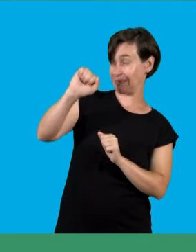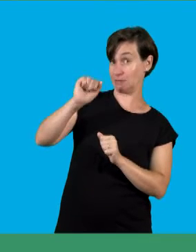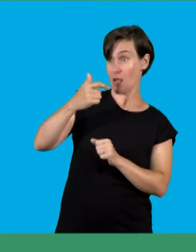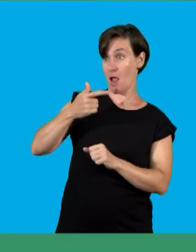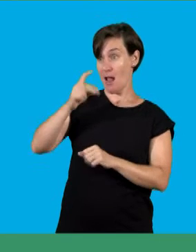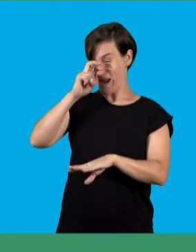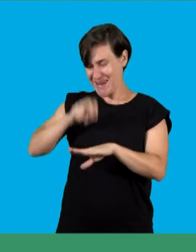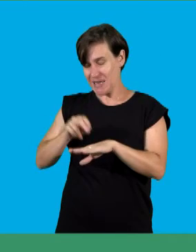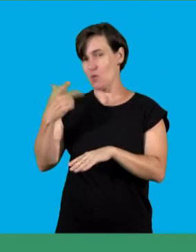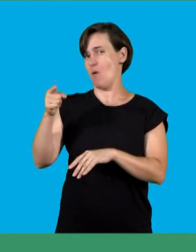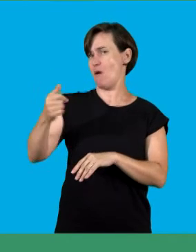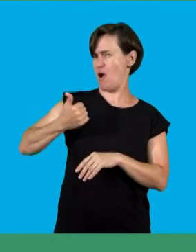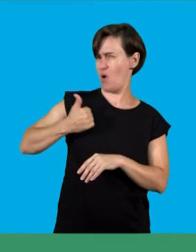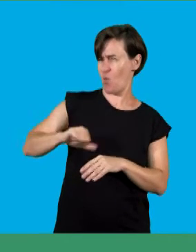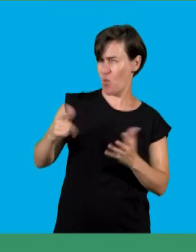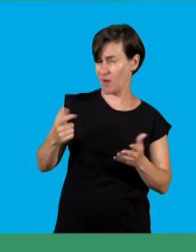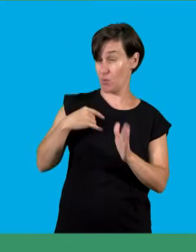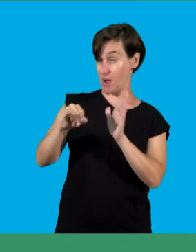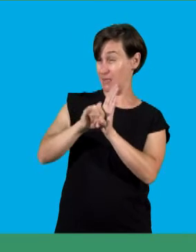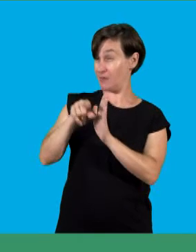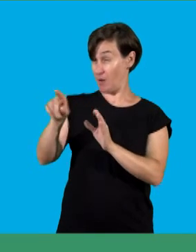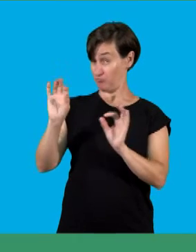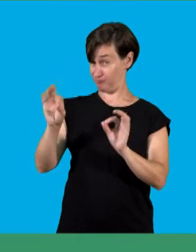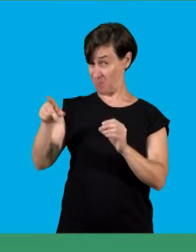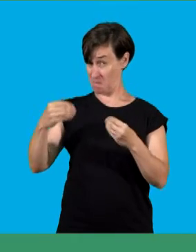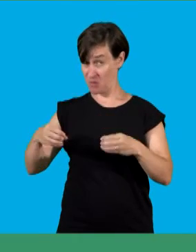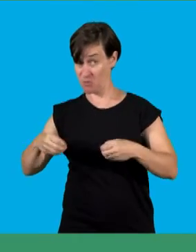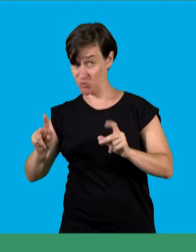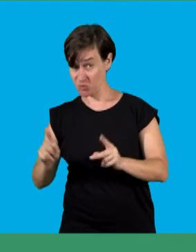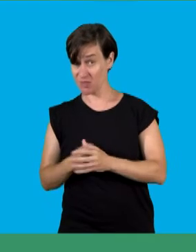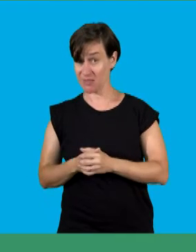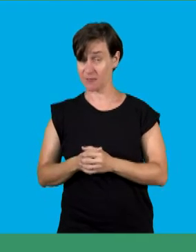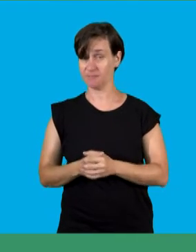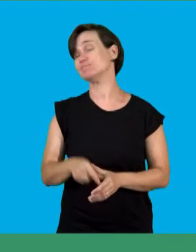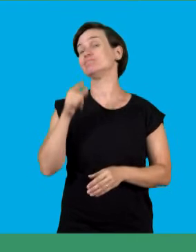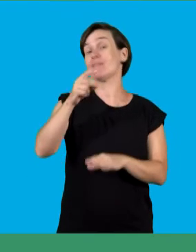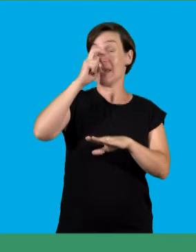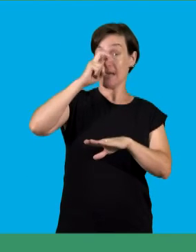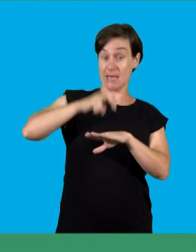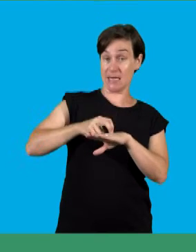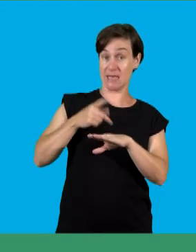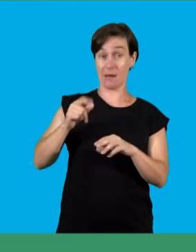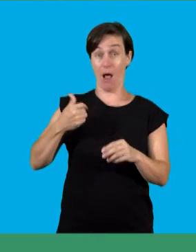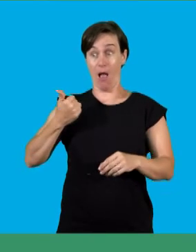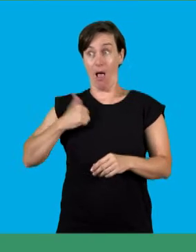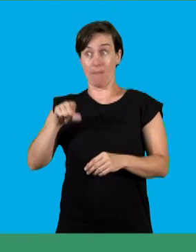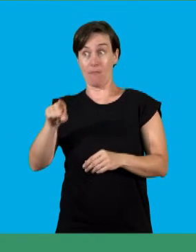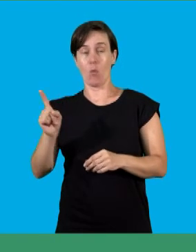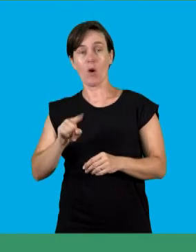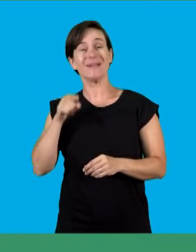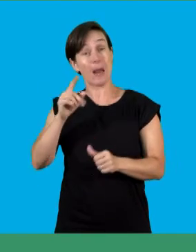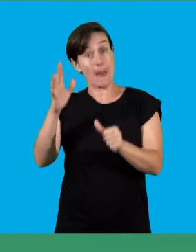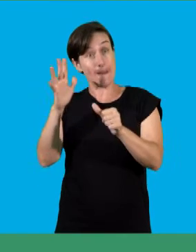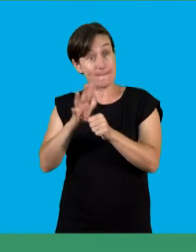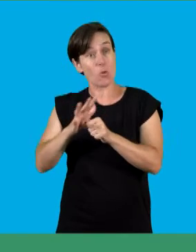desires, or assessing needs and desires when identifying a business opportunity. Number one, needs and desires are keys